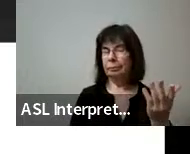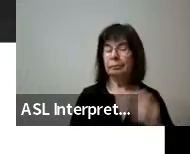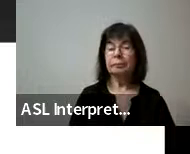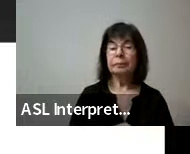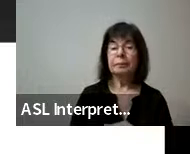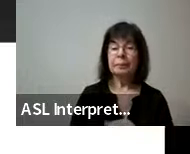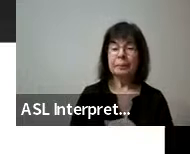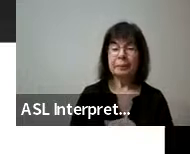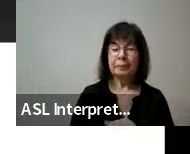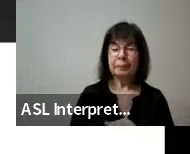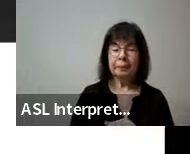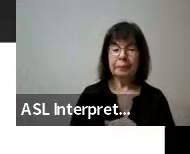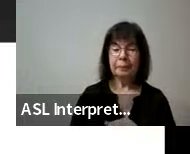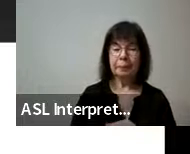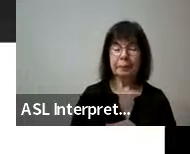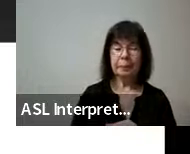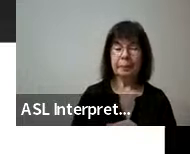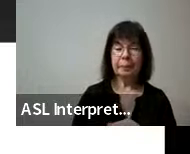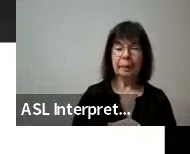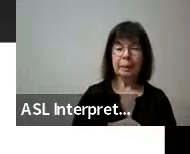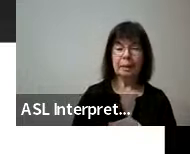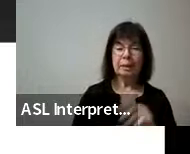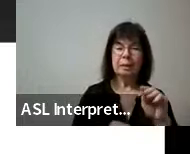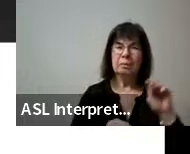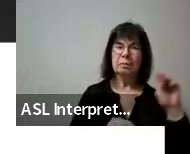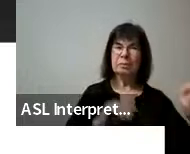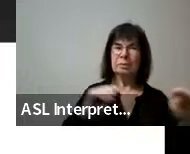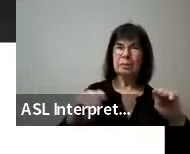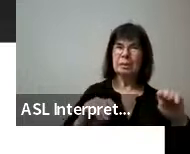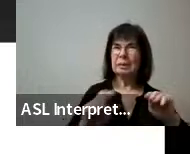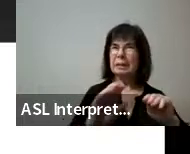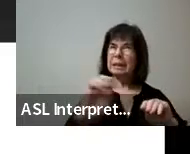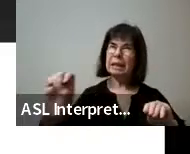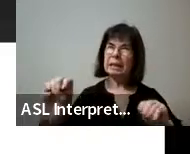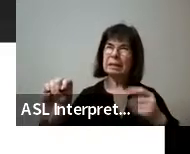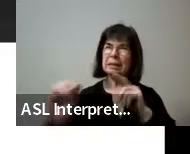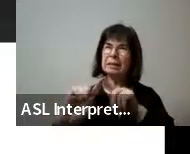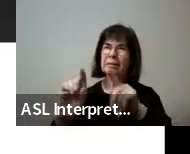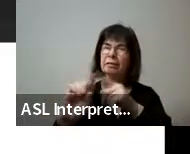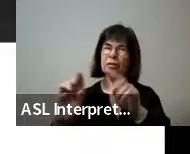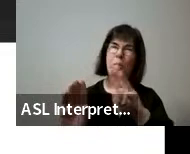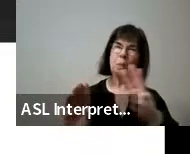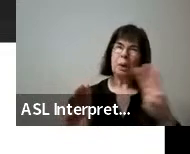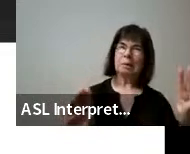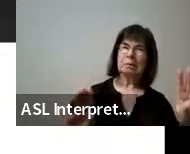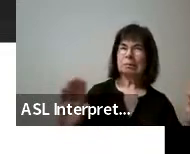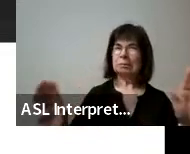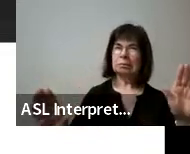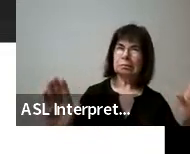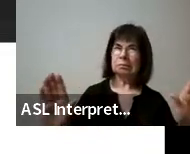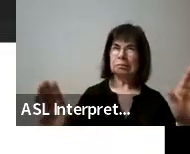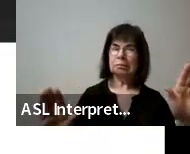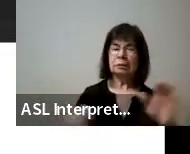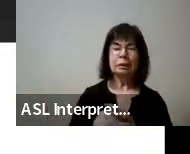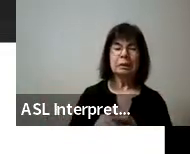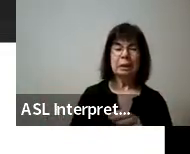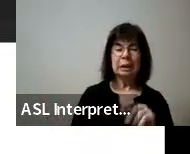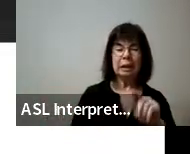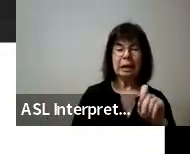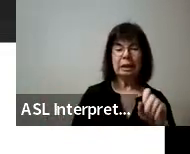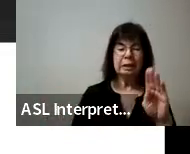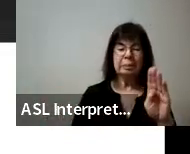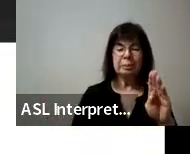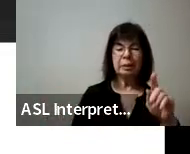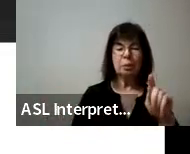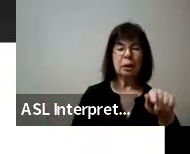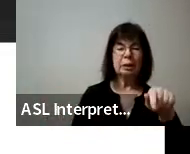The distribution is a little bit different on the East Coast than it is here on the West Coast. XBB 1.5 is this sort of purplish blue